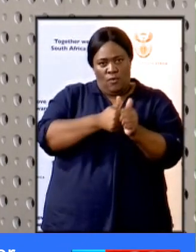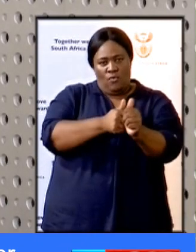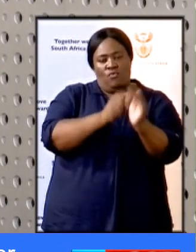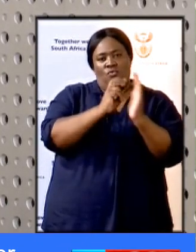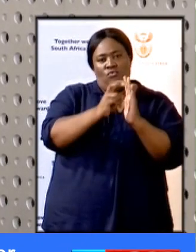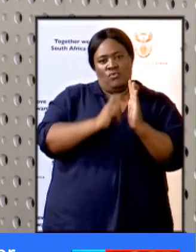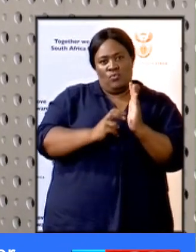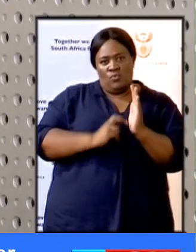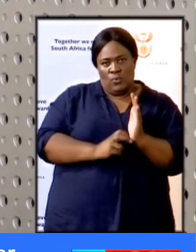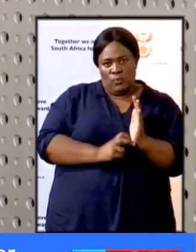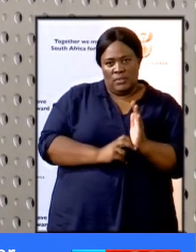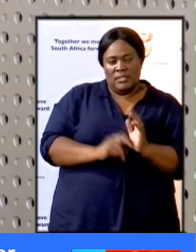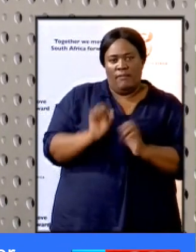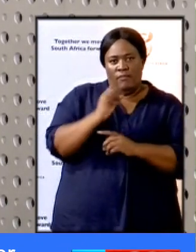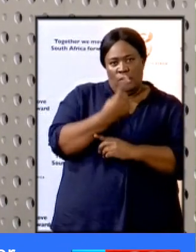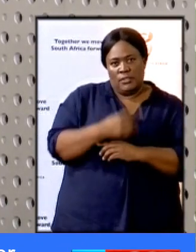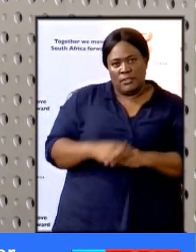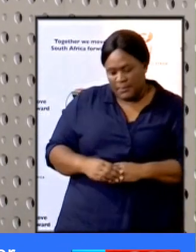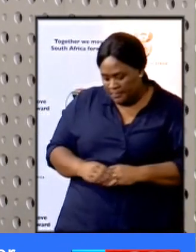of managing